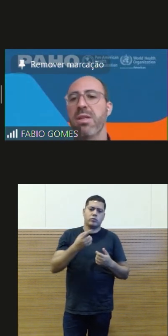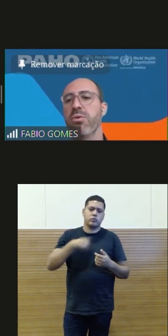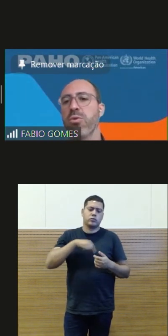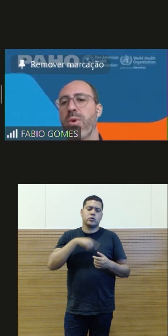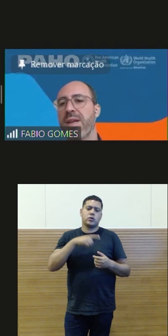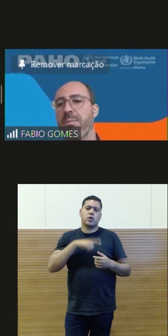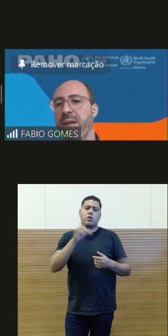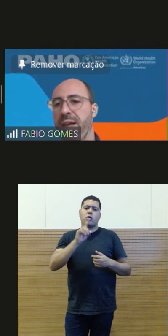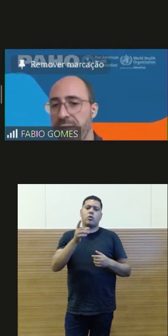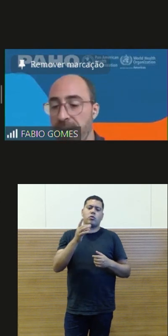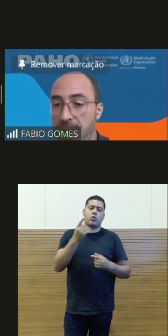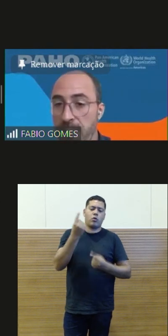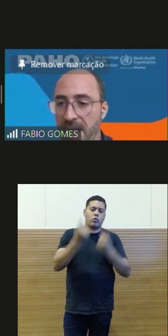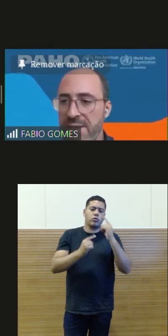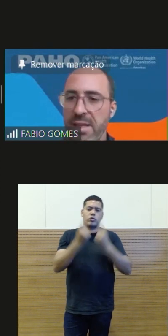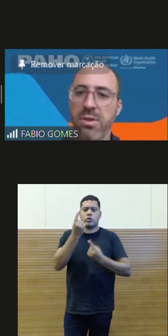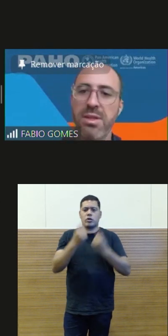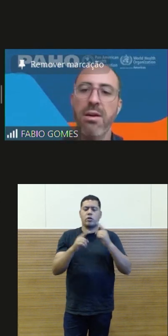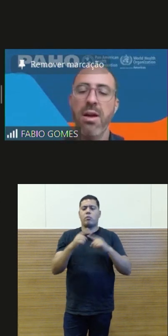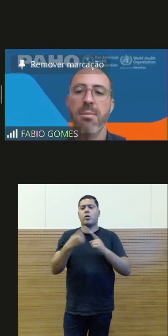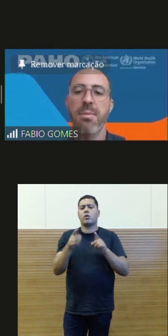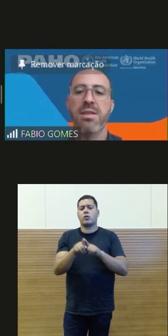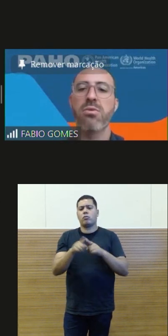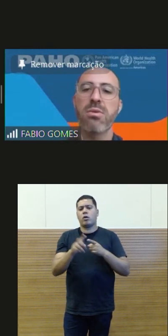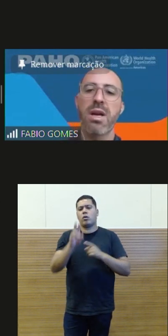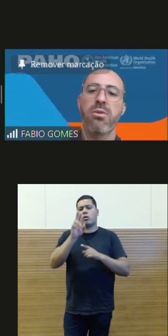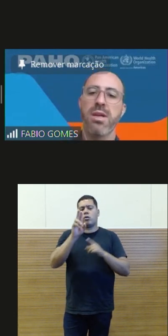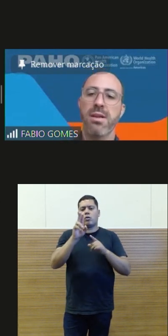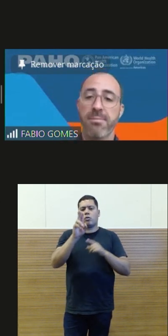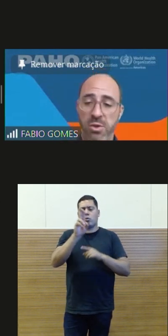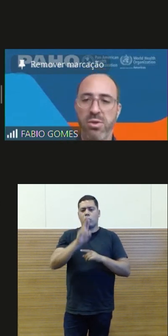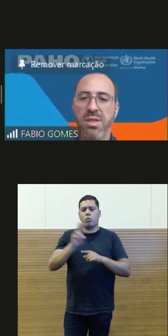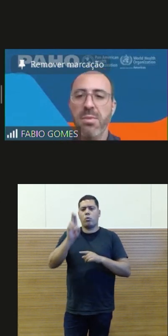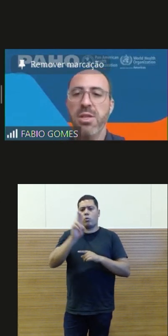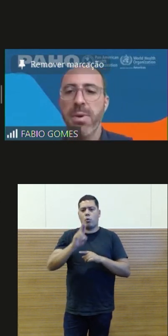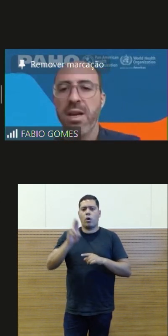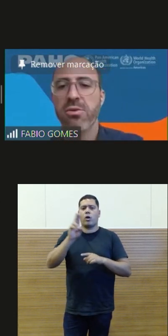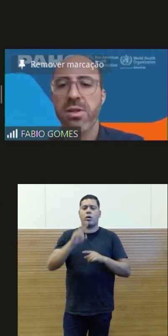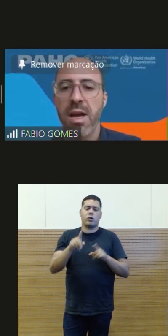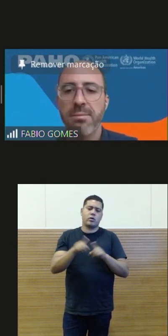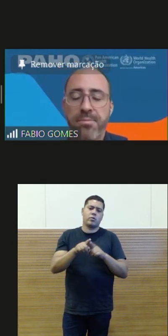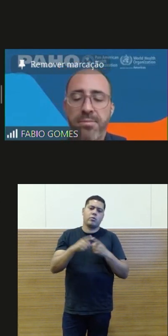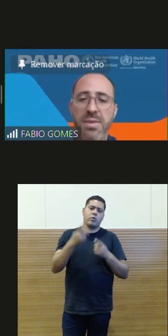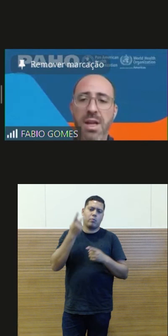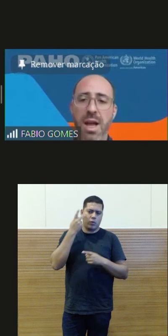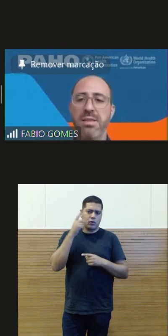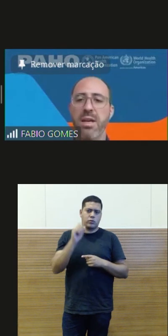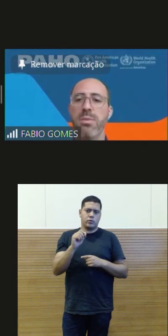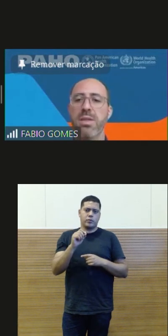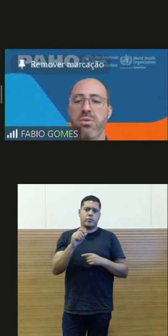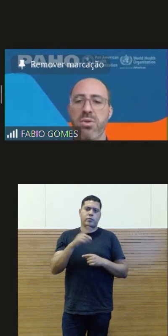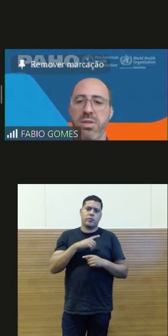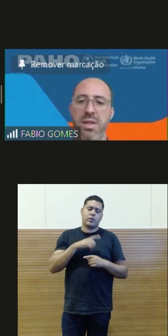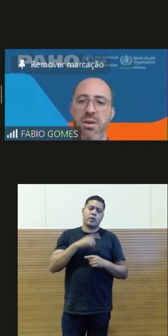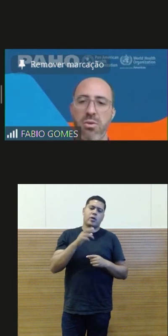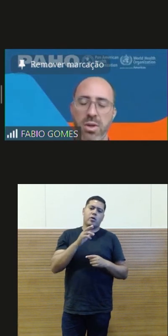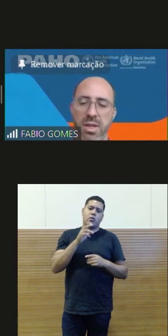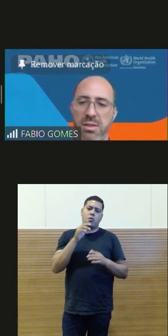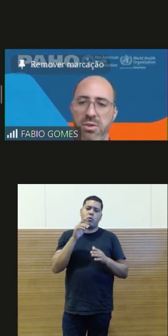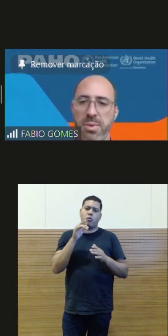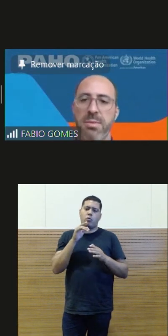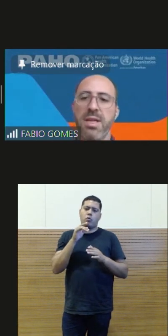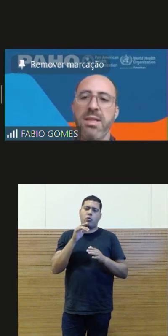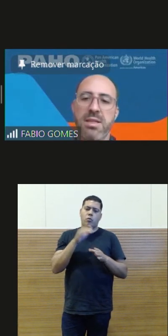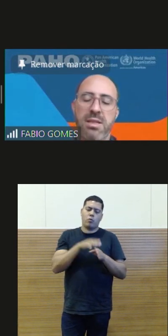the word excess, but we have this in Chile and Uruguay, the efficiency, and they put a caloric